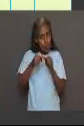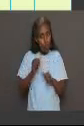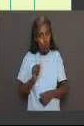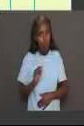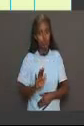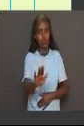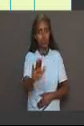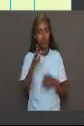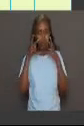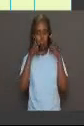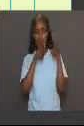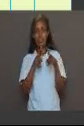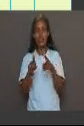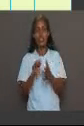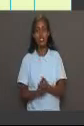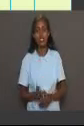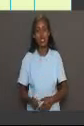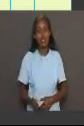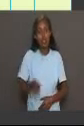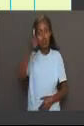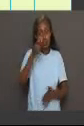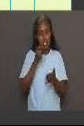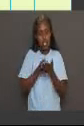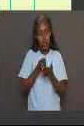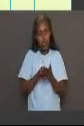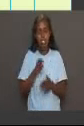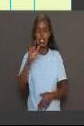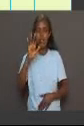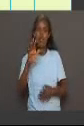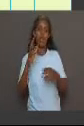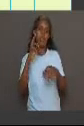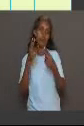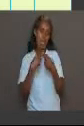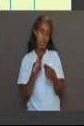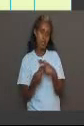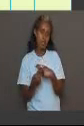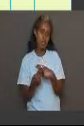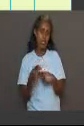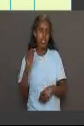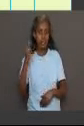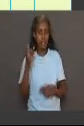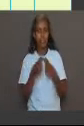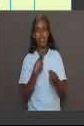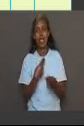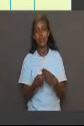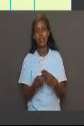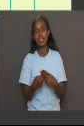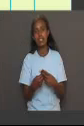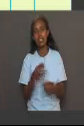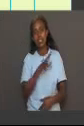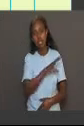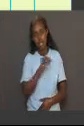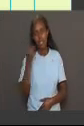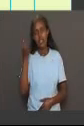observations. Toss the coin 5 times, 10 times,